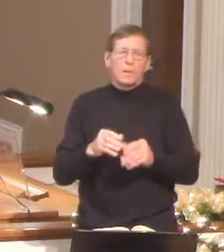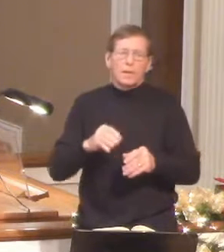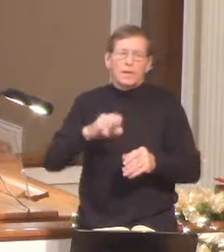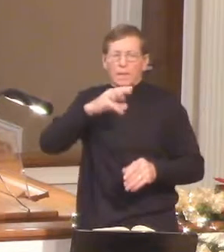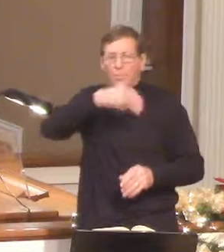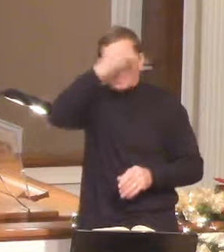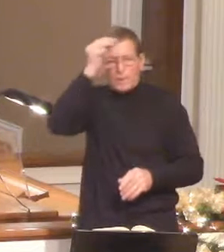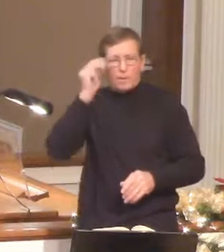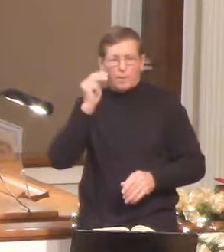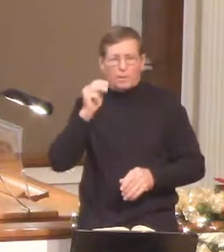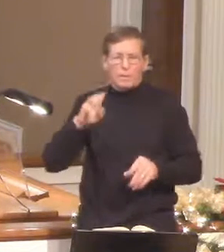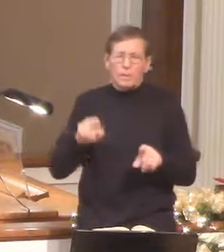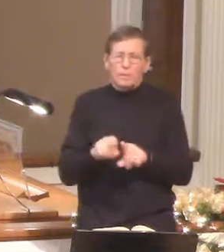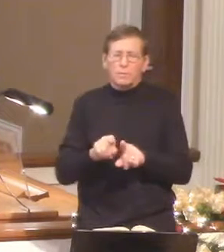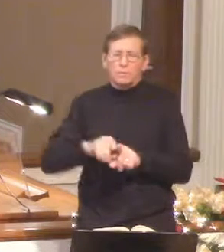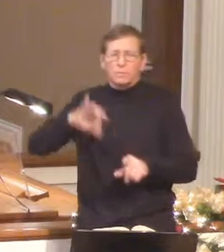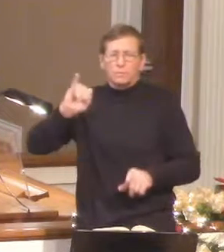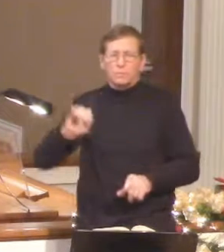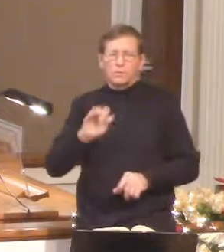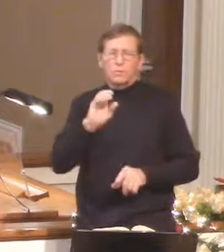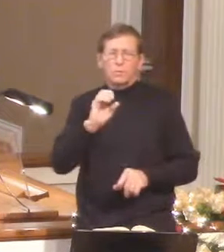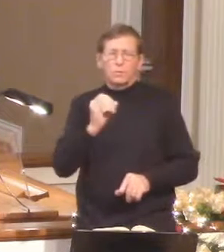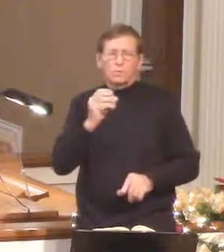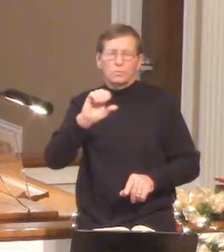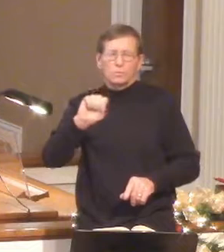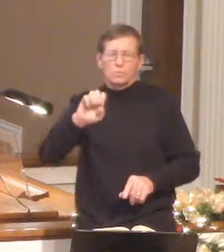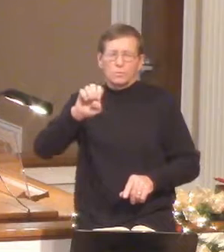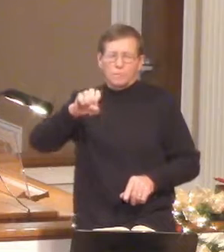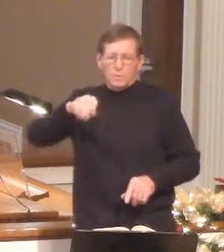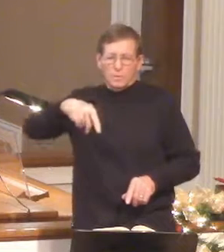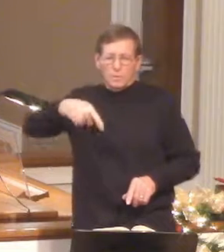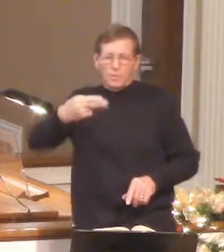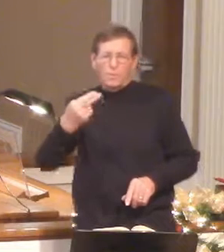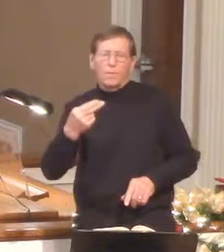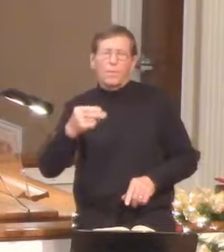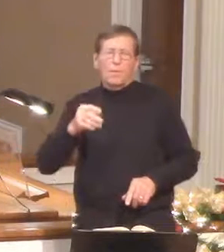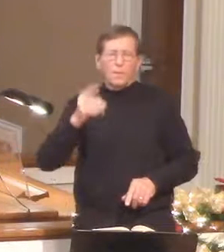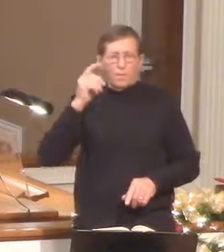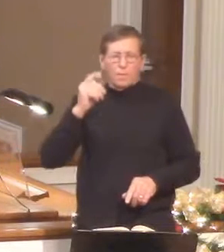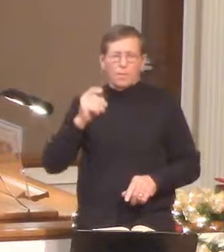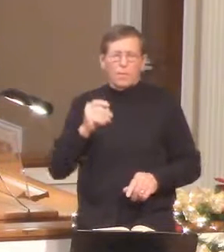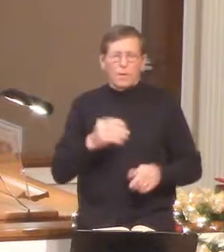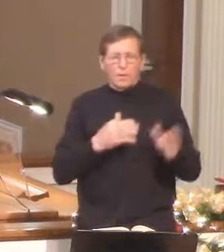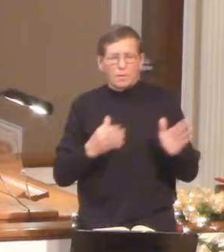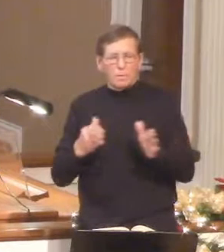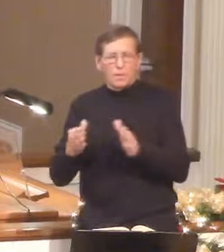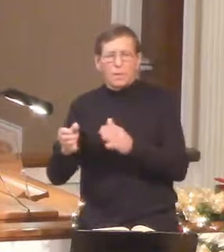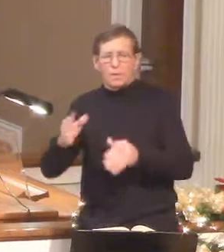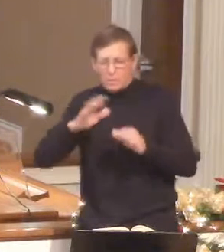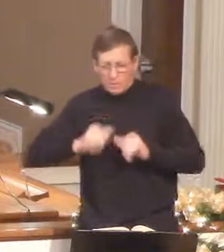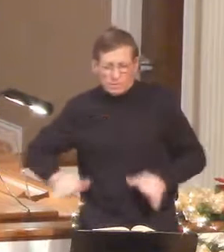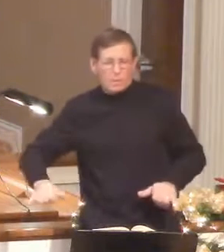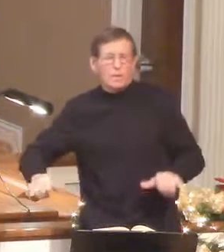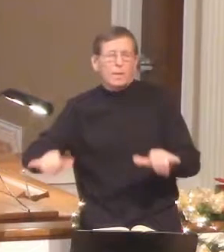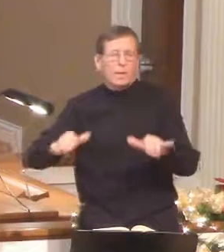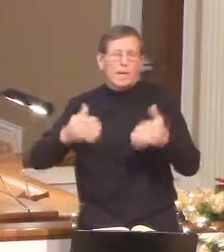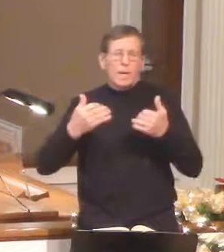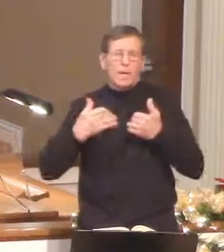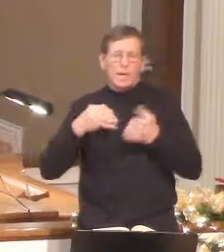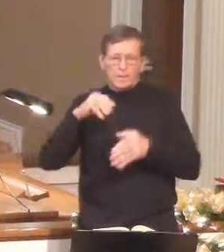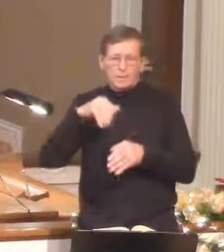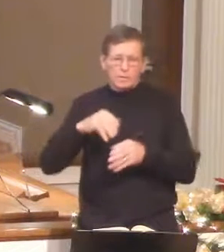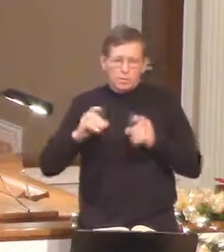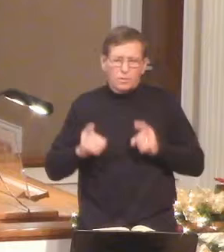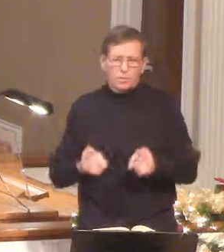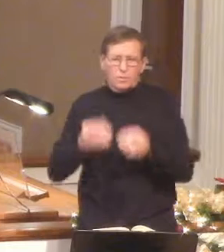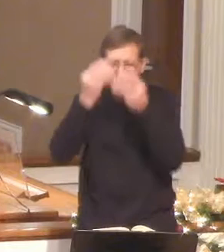and the roles they had to play in their obedience to you. During this Advent season,